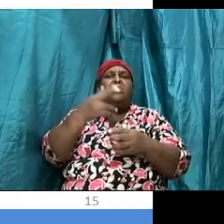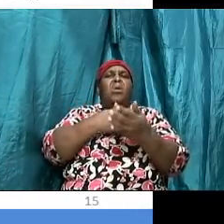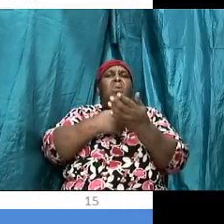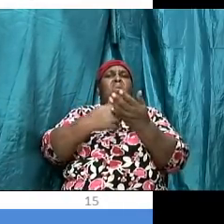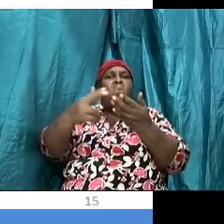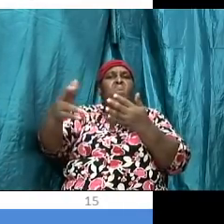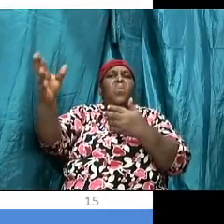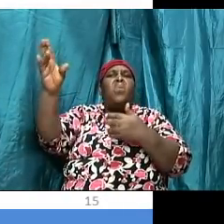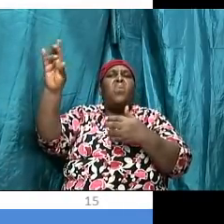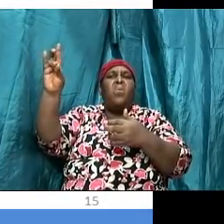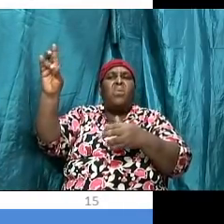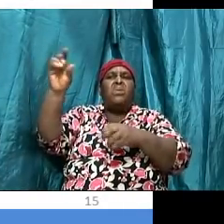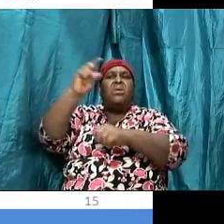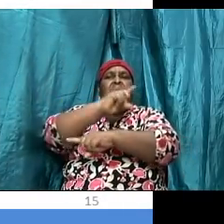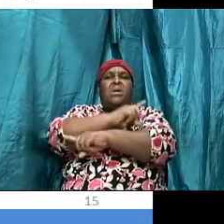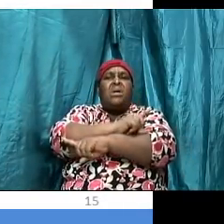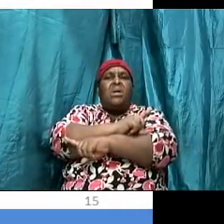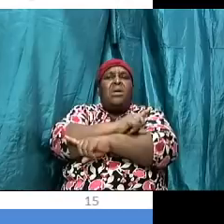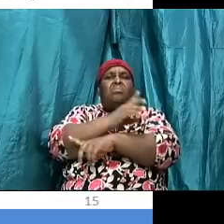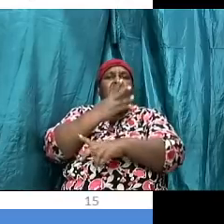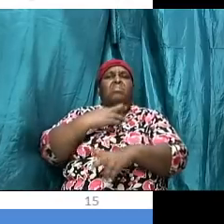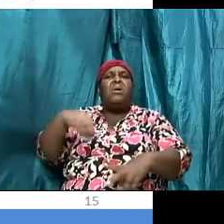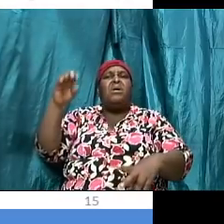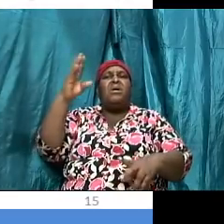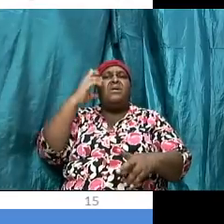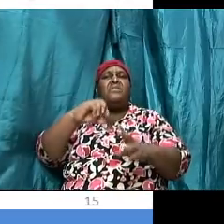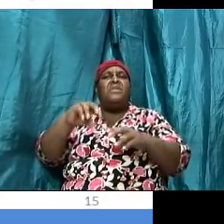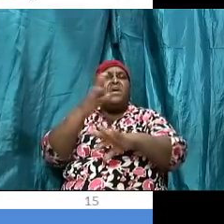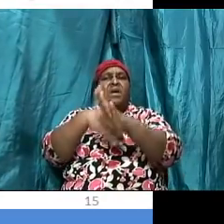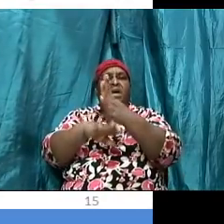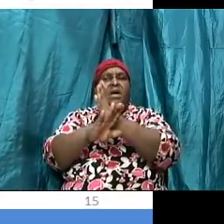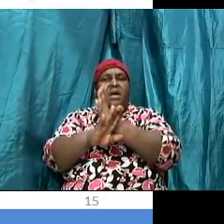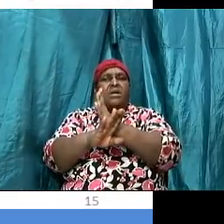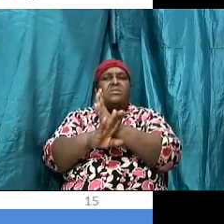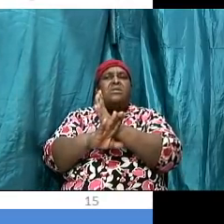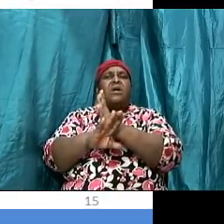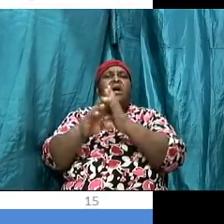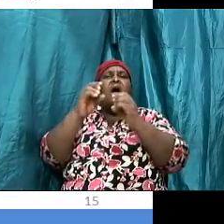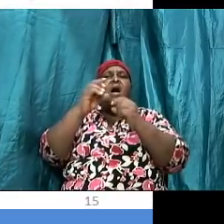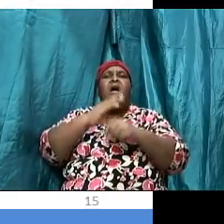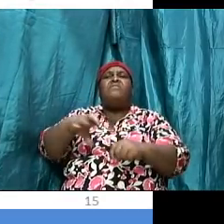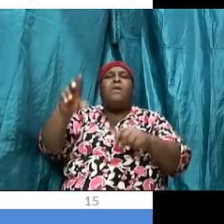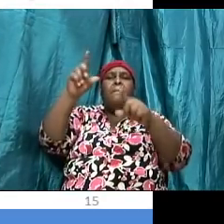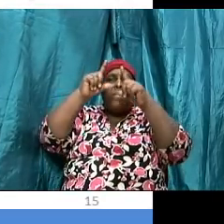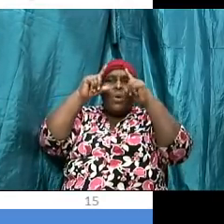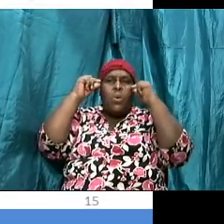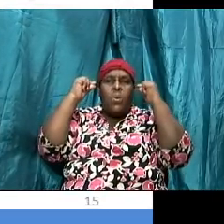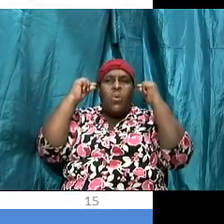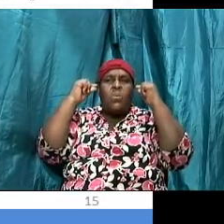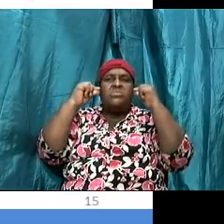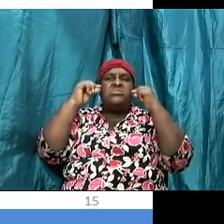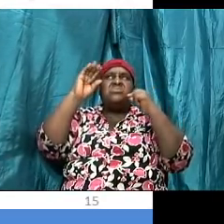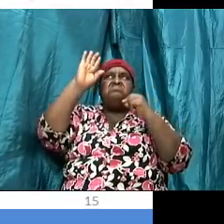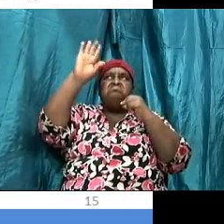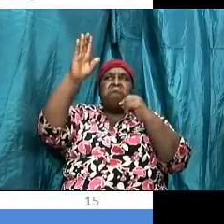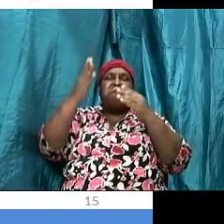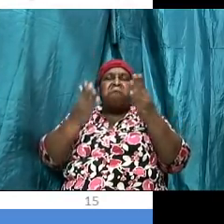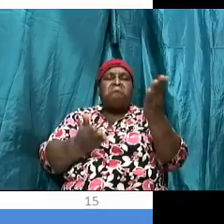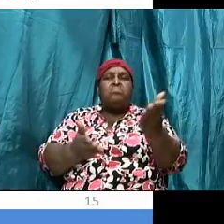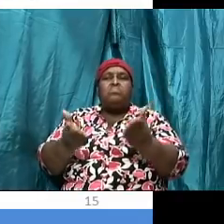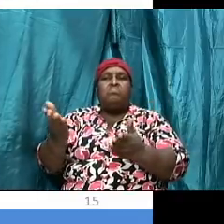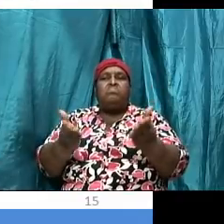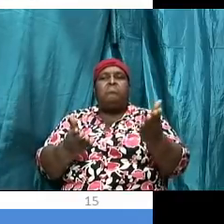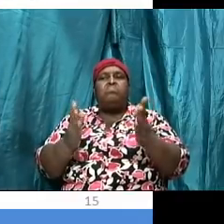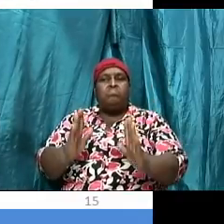the hand of Moses thy servant." So here it is that the scripture is telling that the law was given 430 years